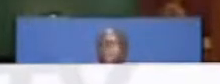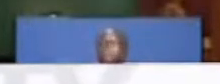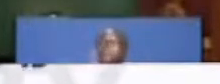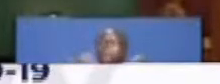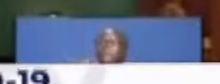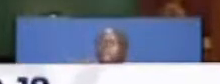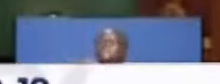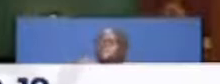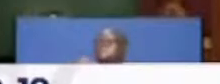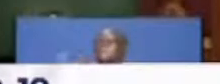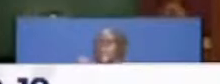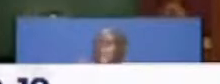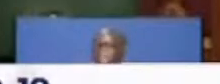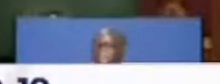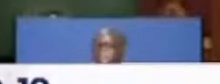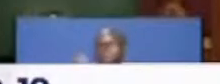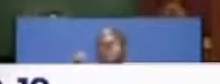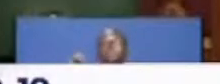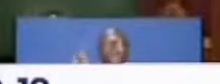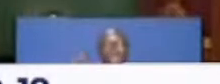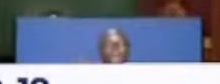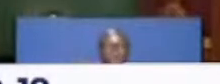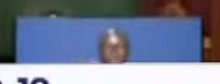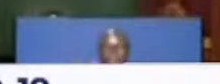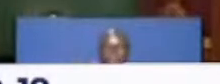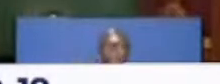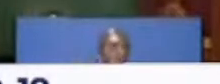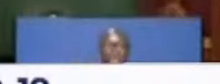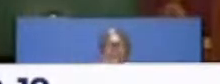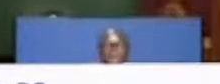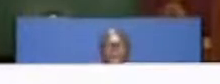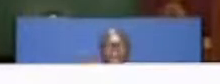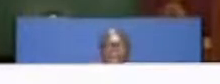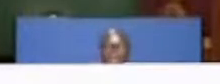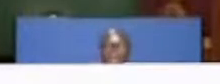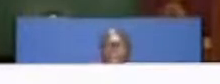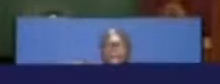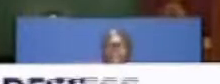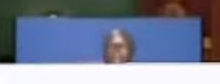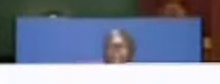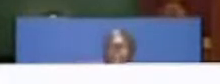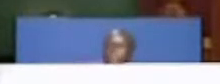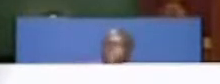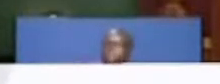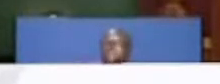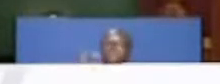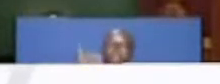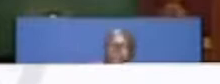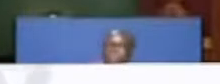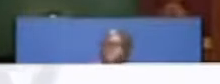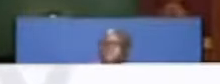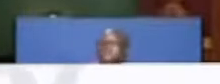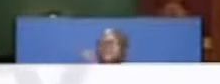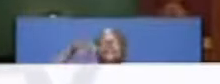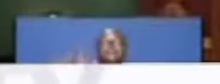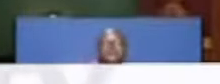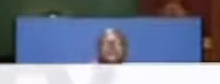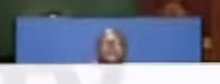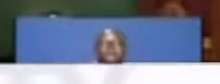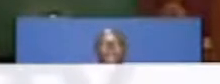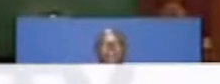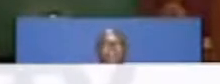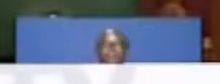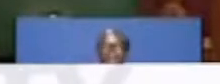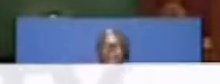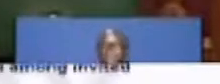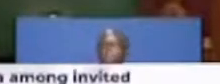is to create an efficient road network that links towns, cities, ports, stations, and markets to